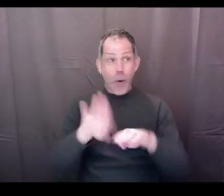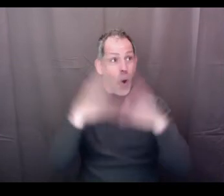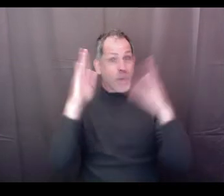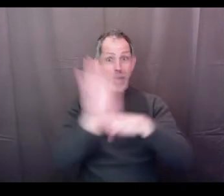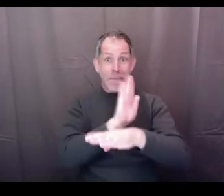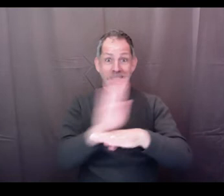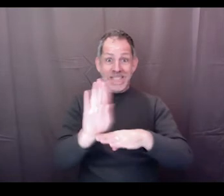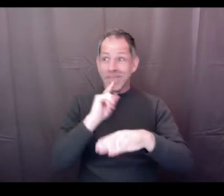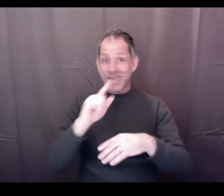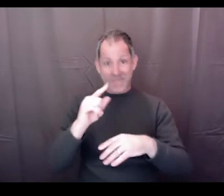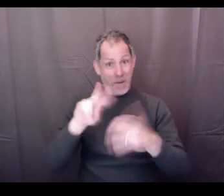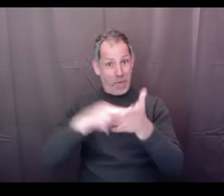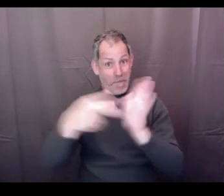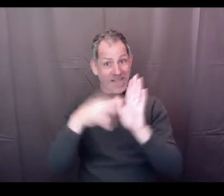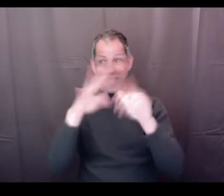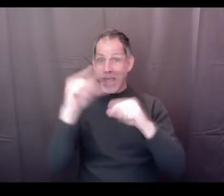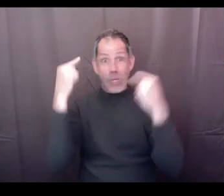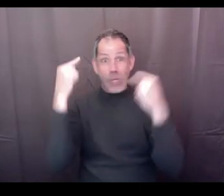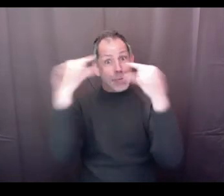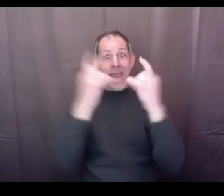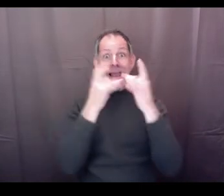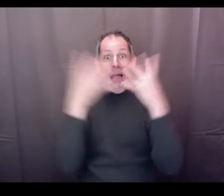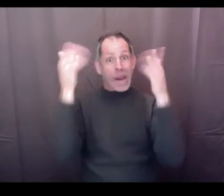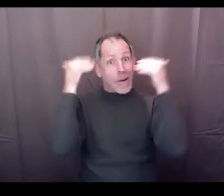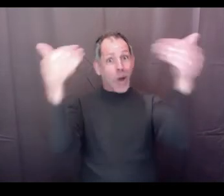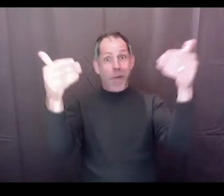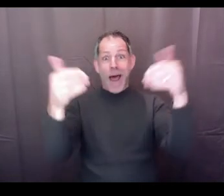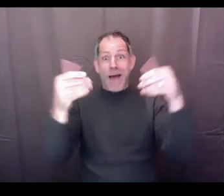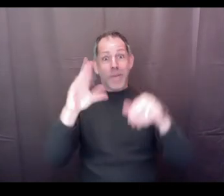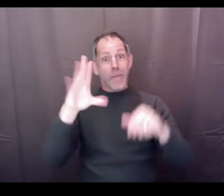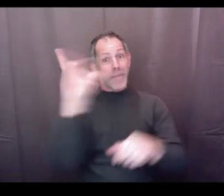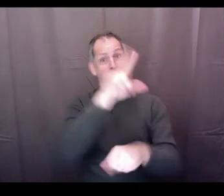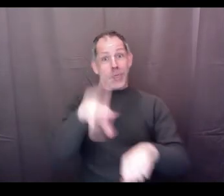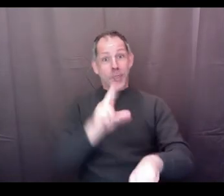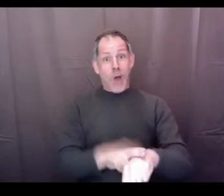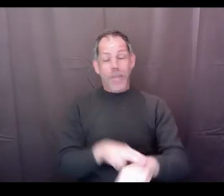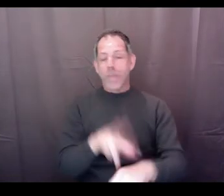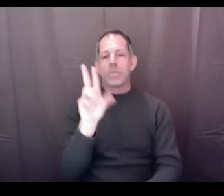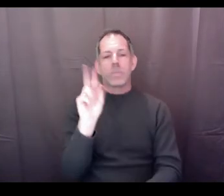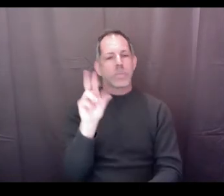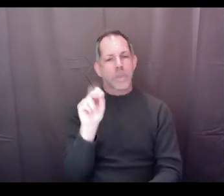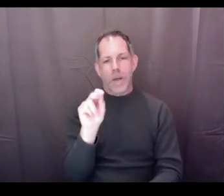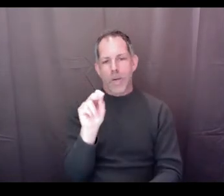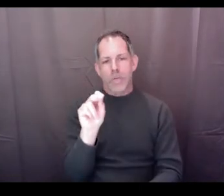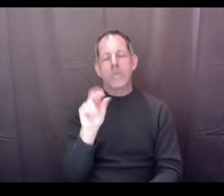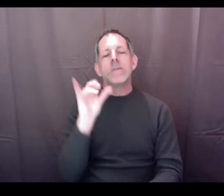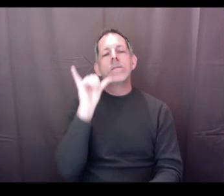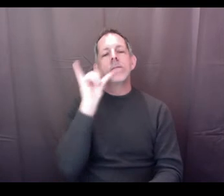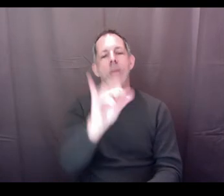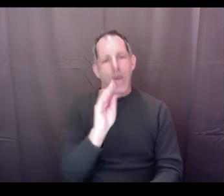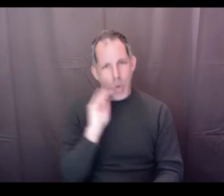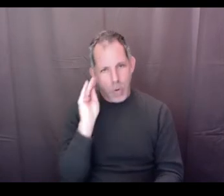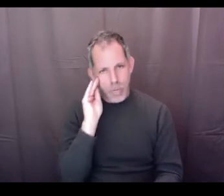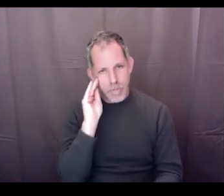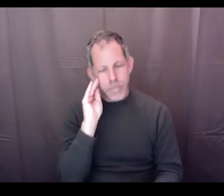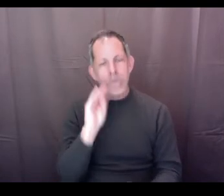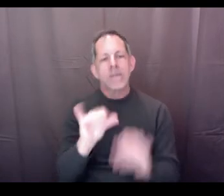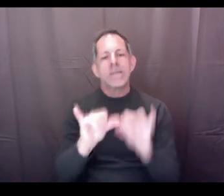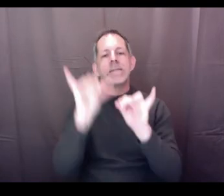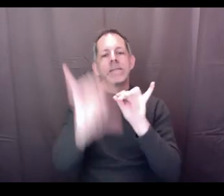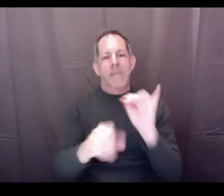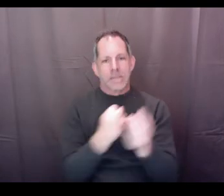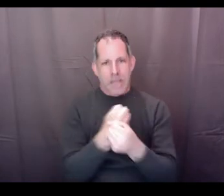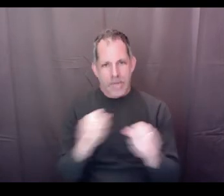all just kind of let go of social distancing and the other aspects of stay home, stay healthy. It's all still